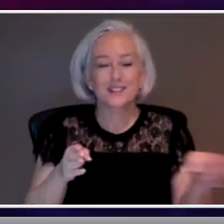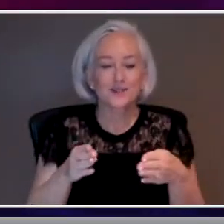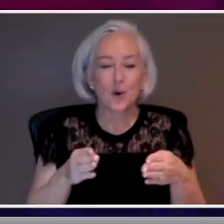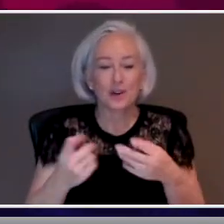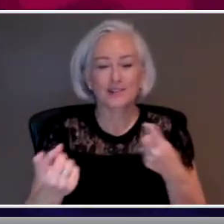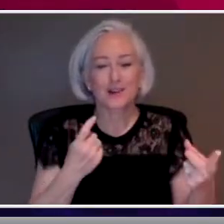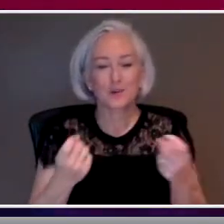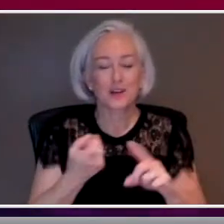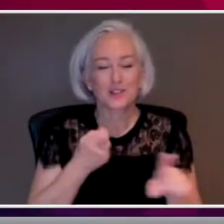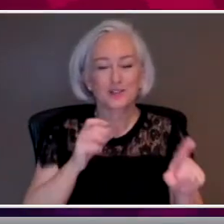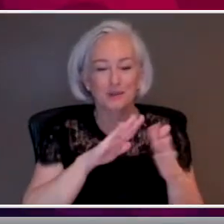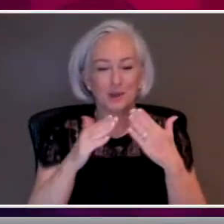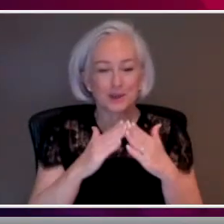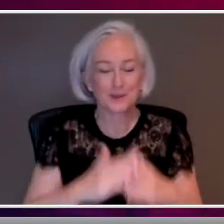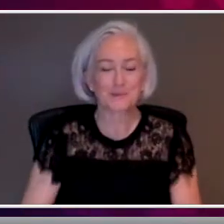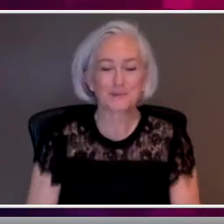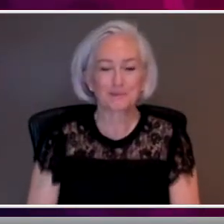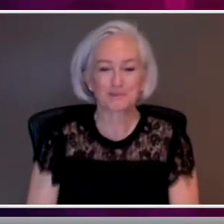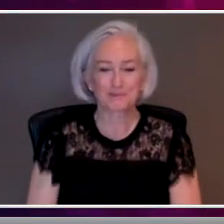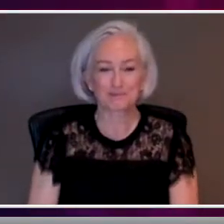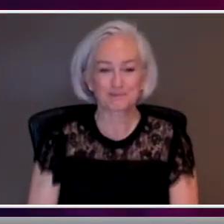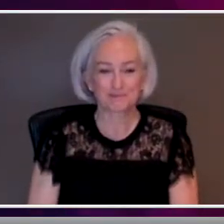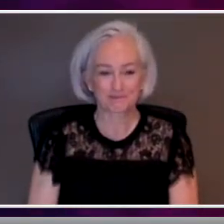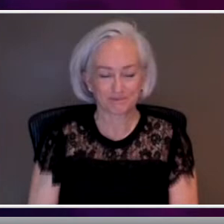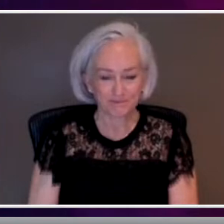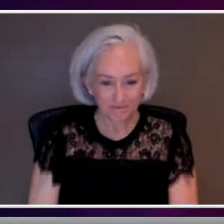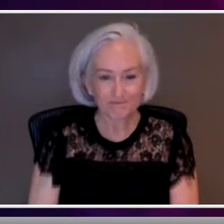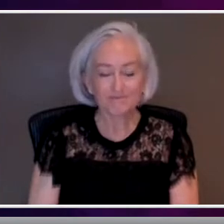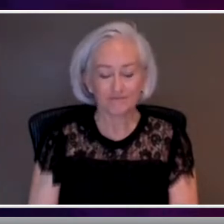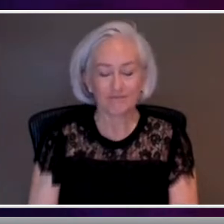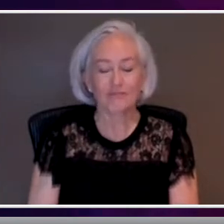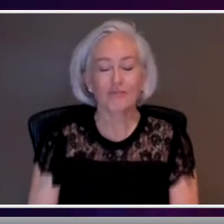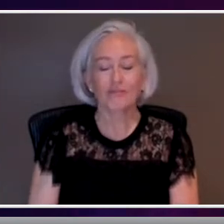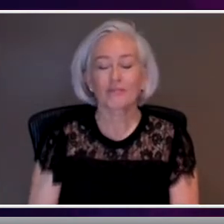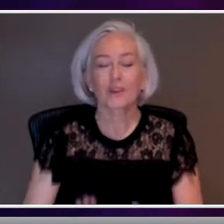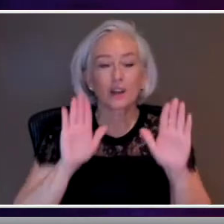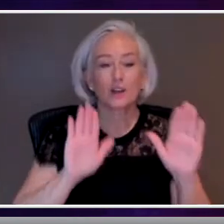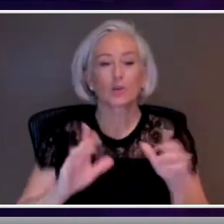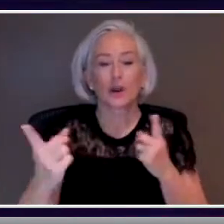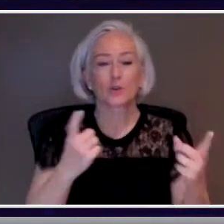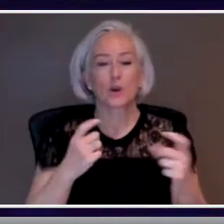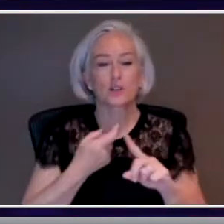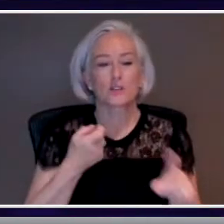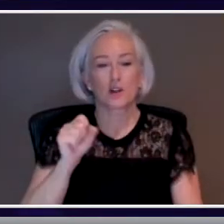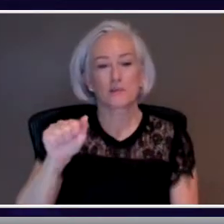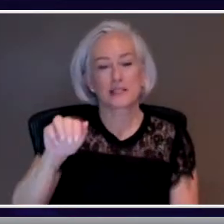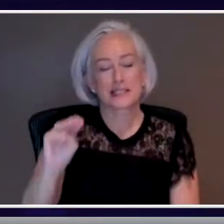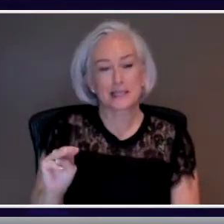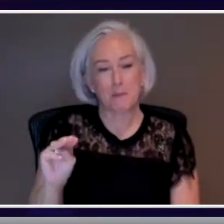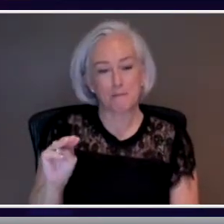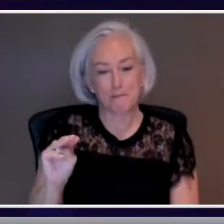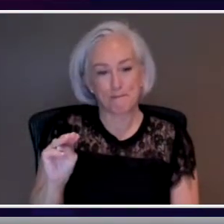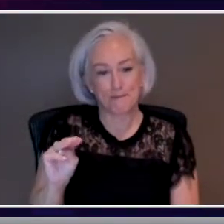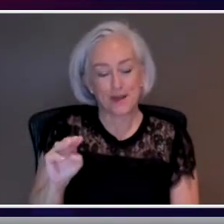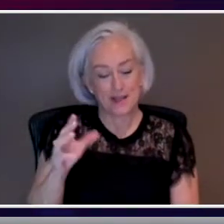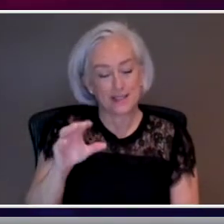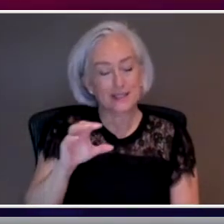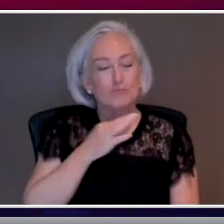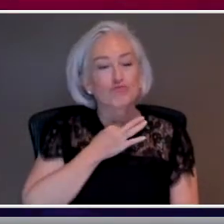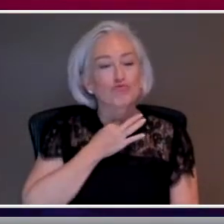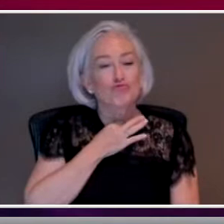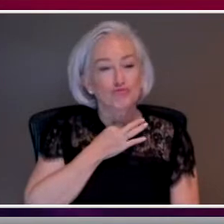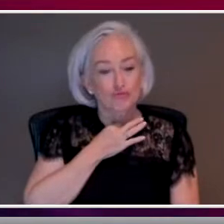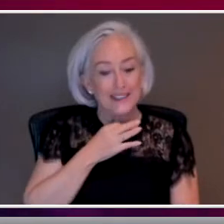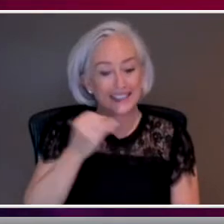community. We have a great question from Sam. Sam wants to know, if having an enlarged prostate is